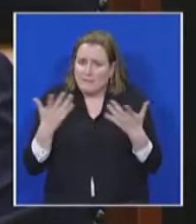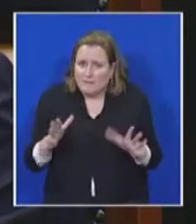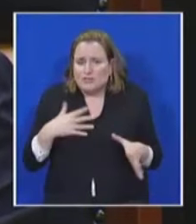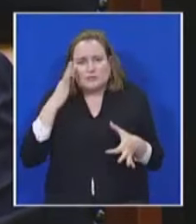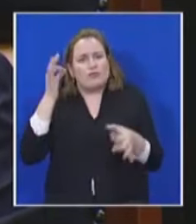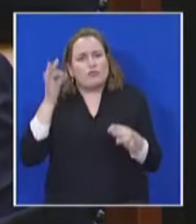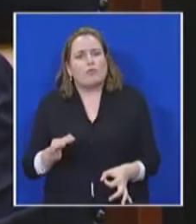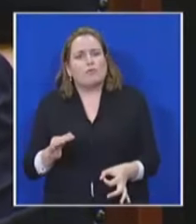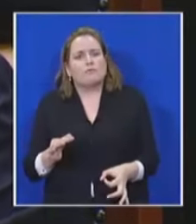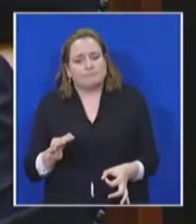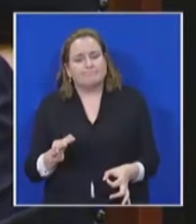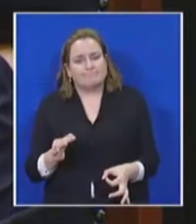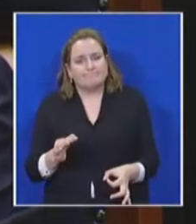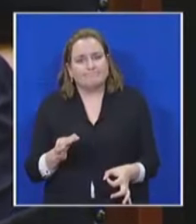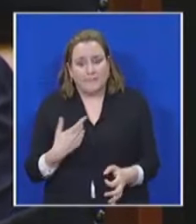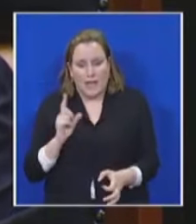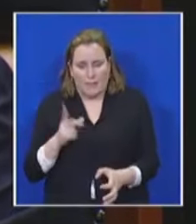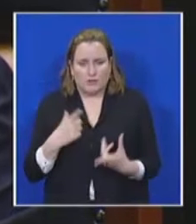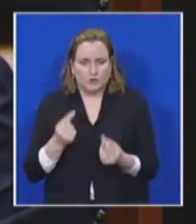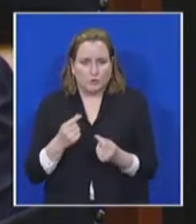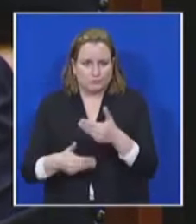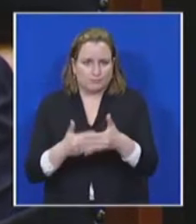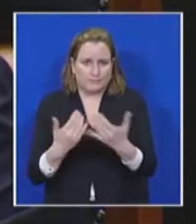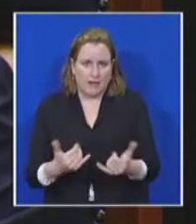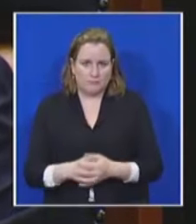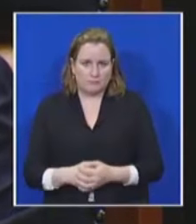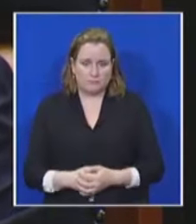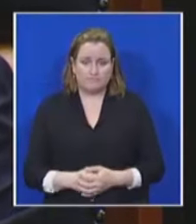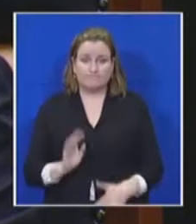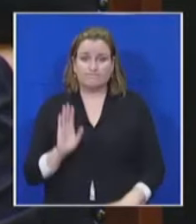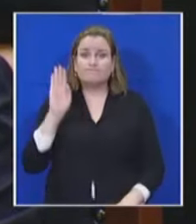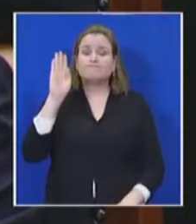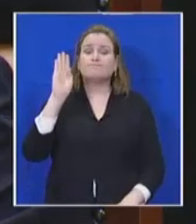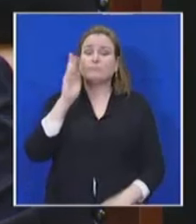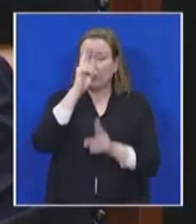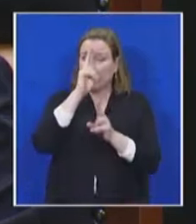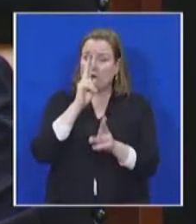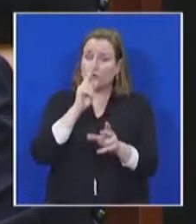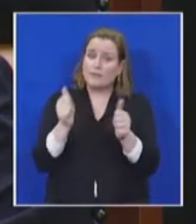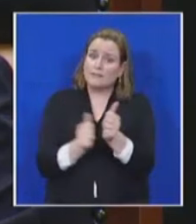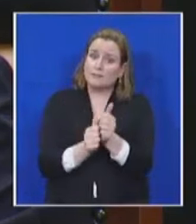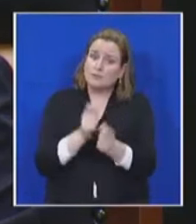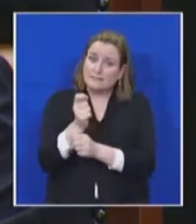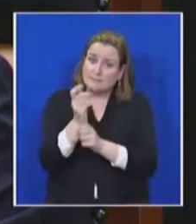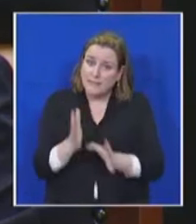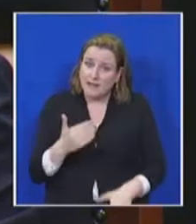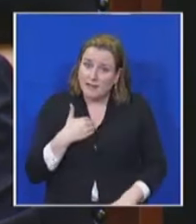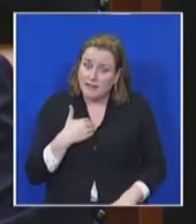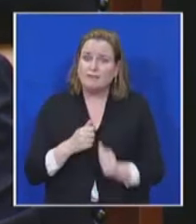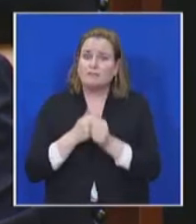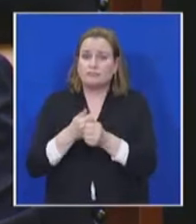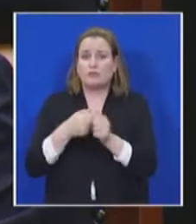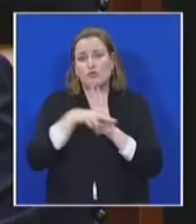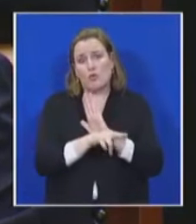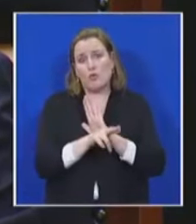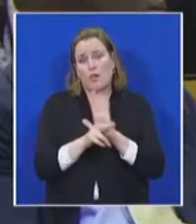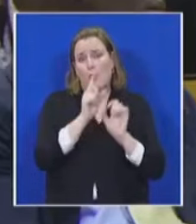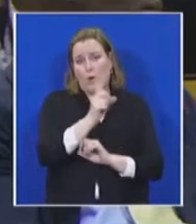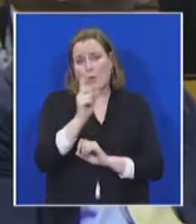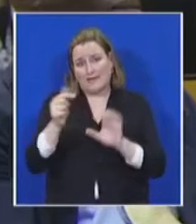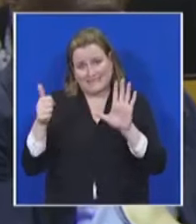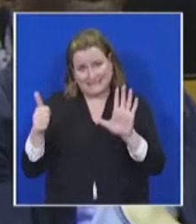and there's a requirement for me to do that. Honorable Deputy Speaker, I'm addressing you in terms of Rule 116